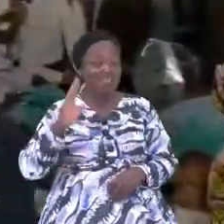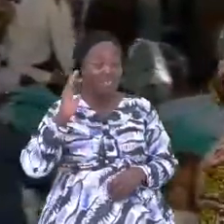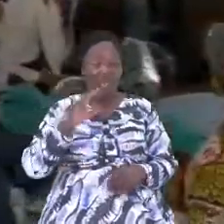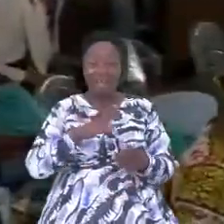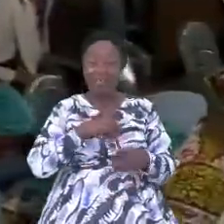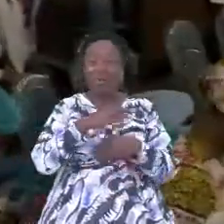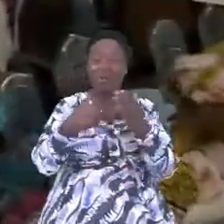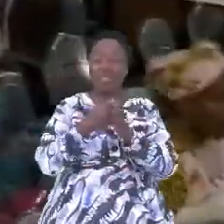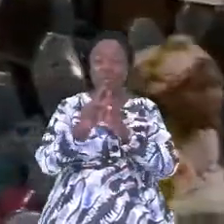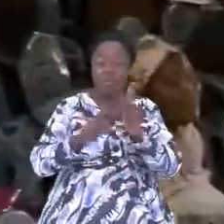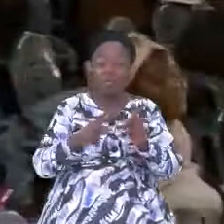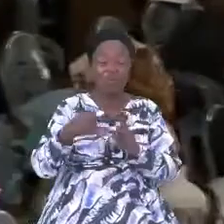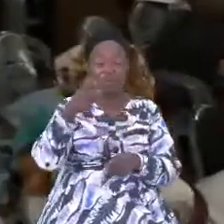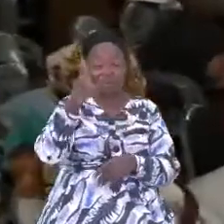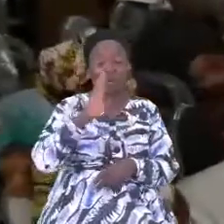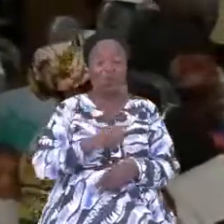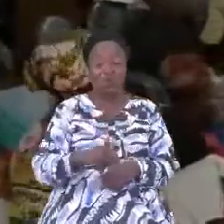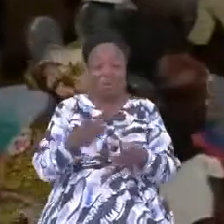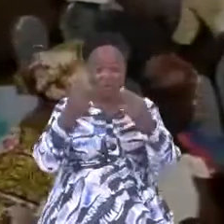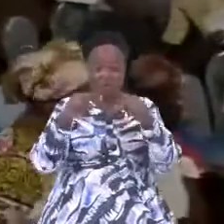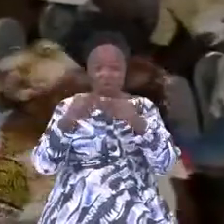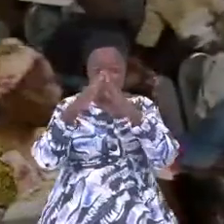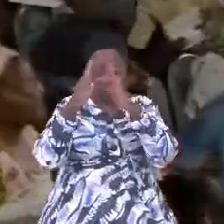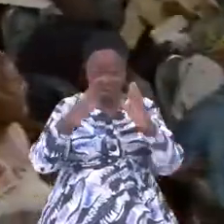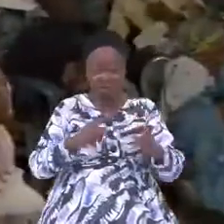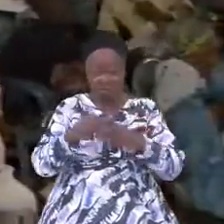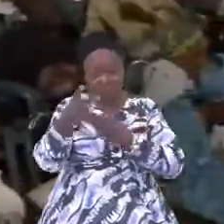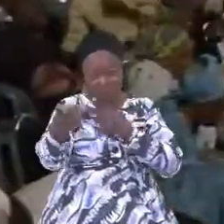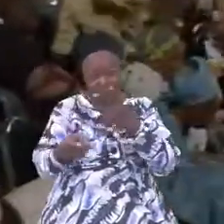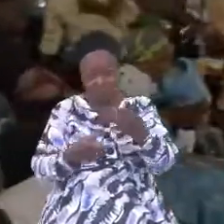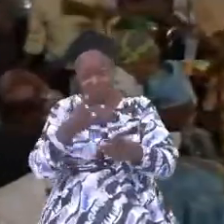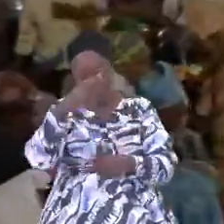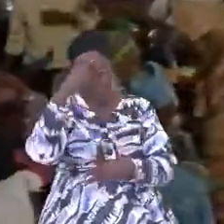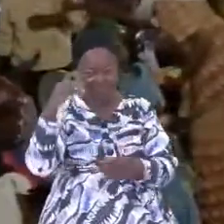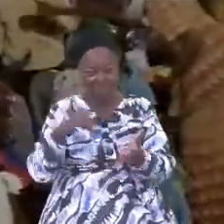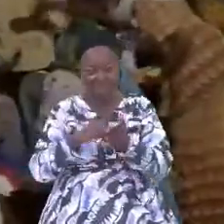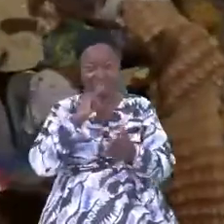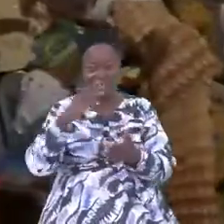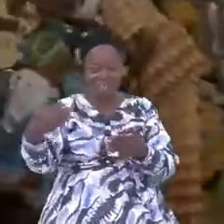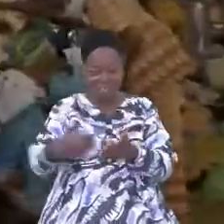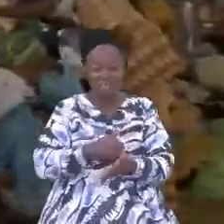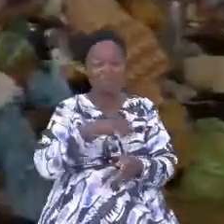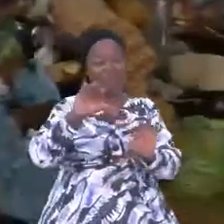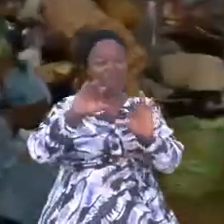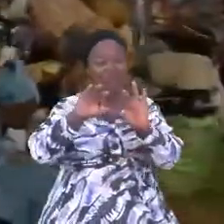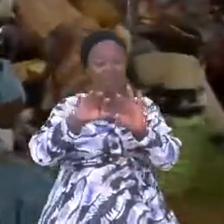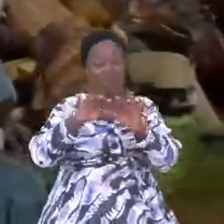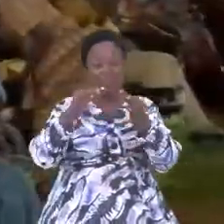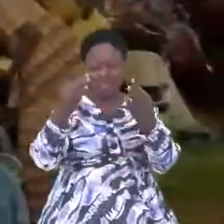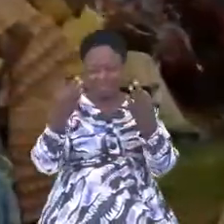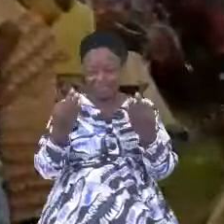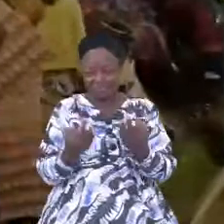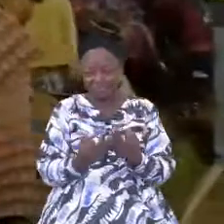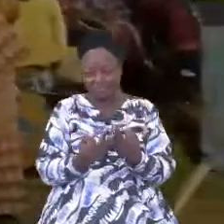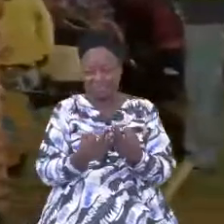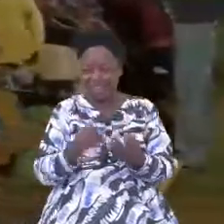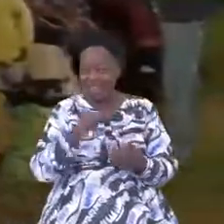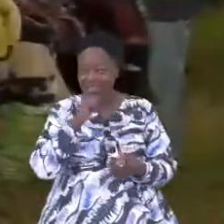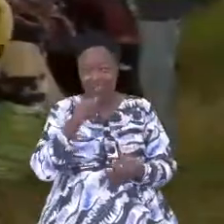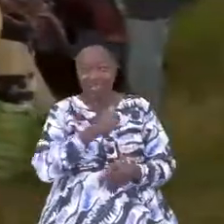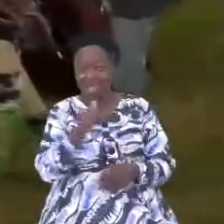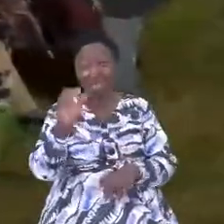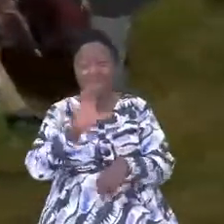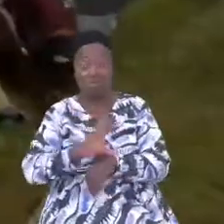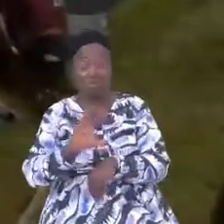And the people of God will also contact you. It's a new family. It's not a church. It's